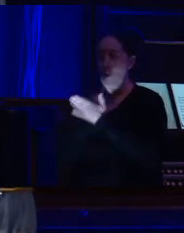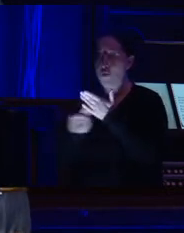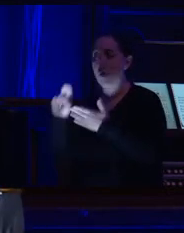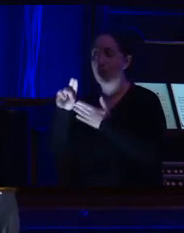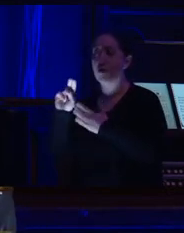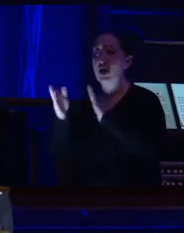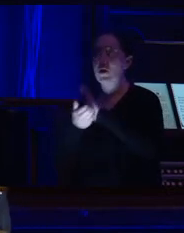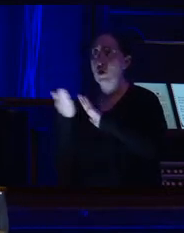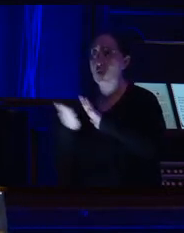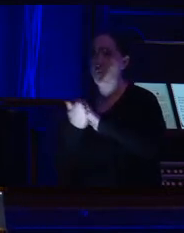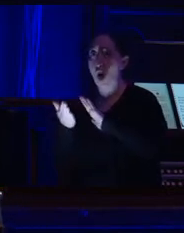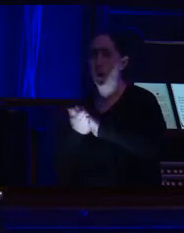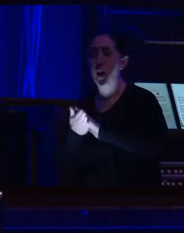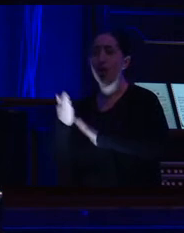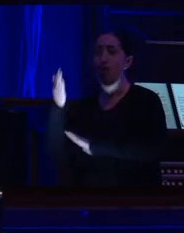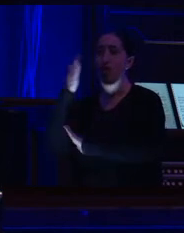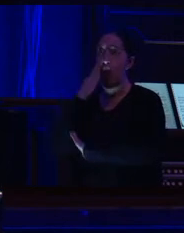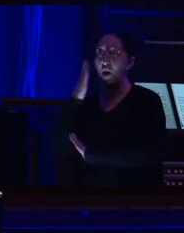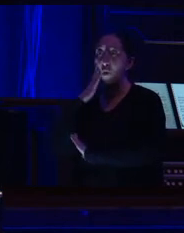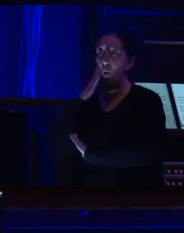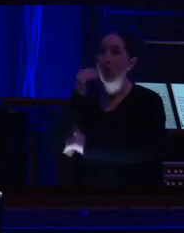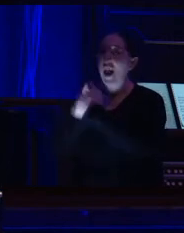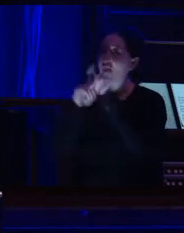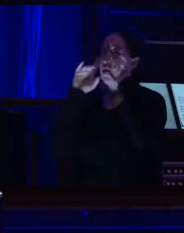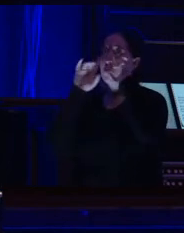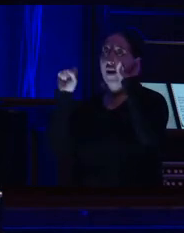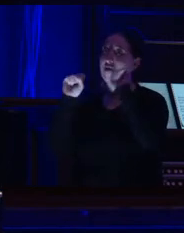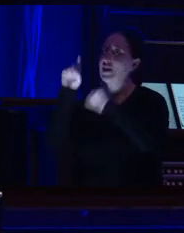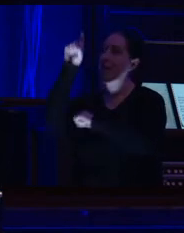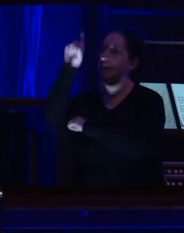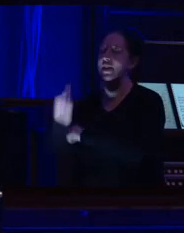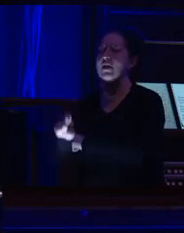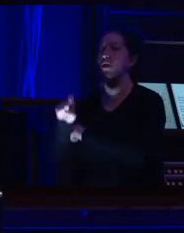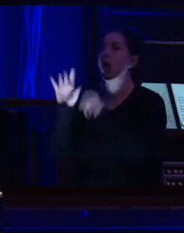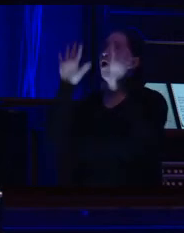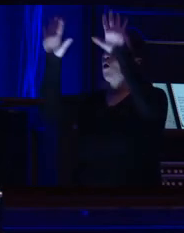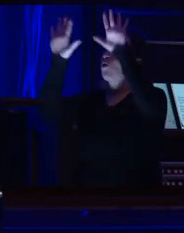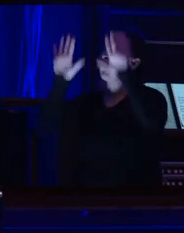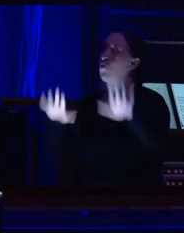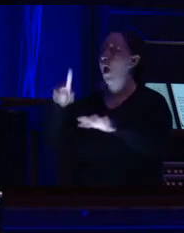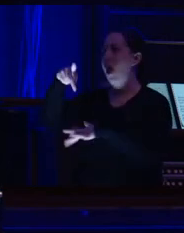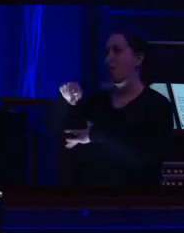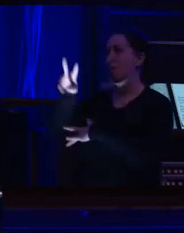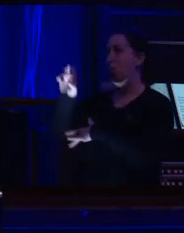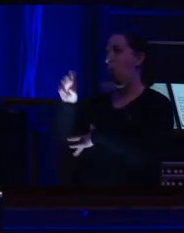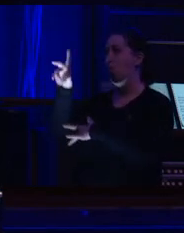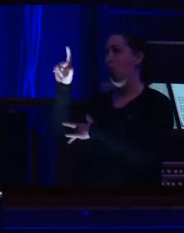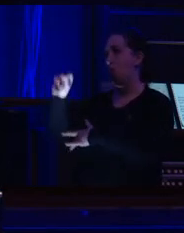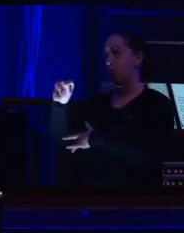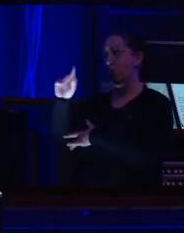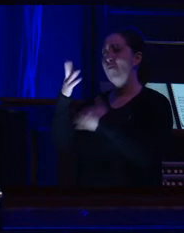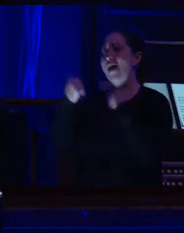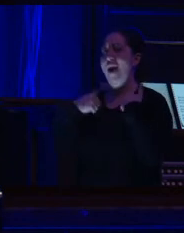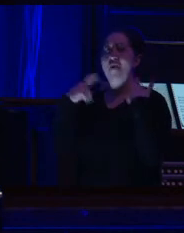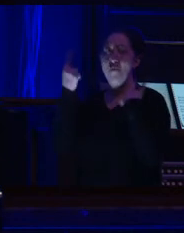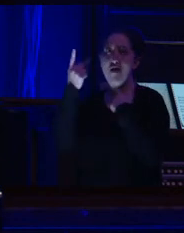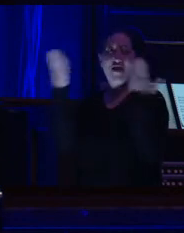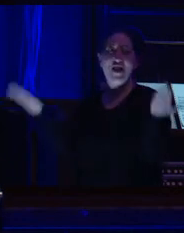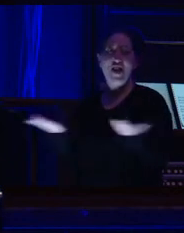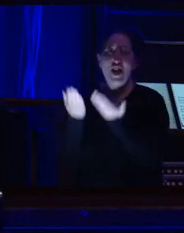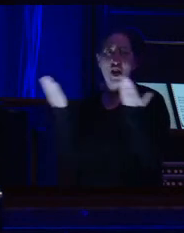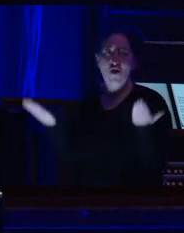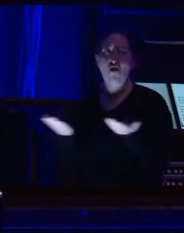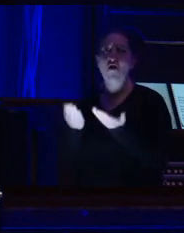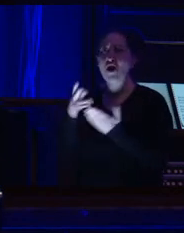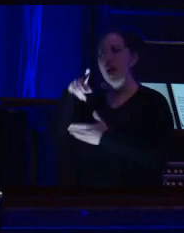run know that every president needs a great provost. And we have one here in